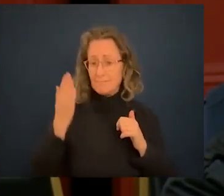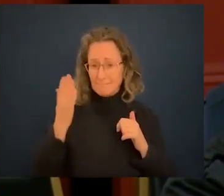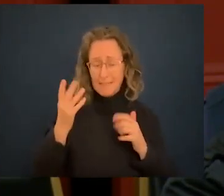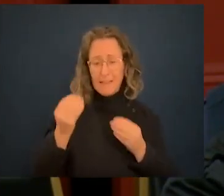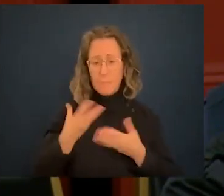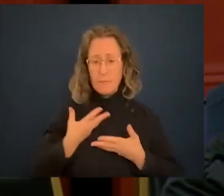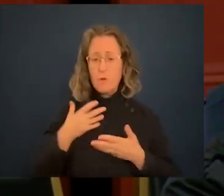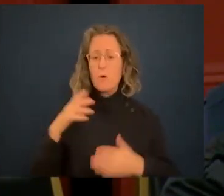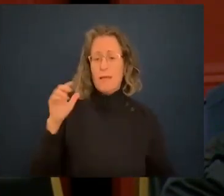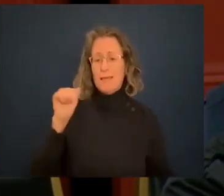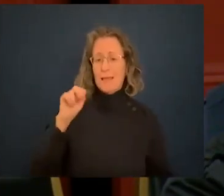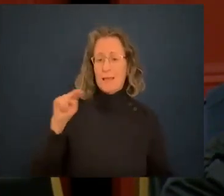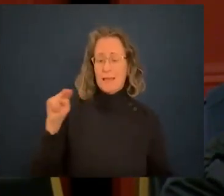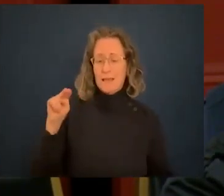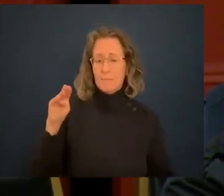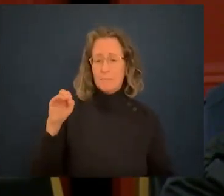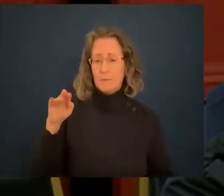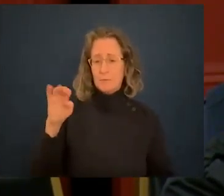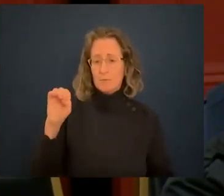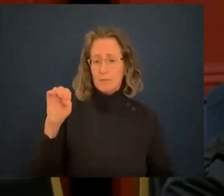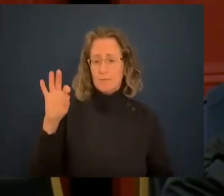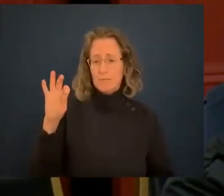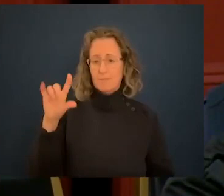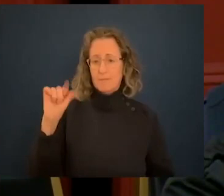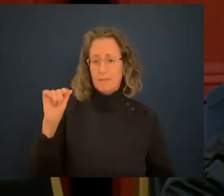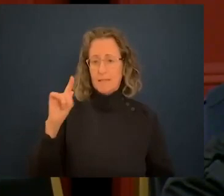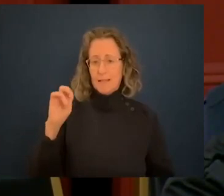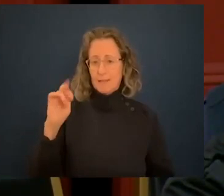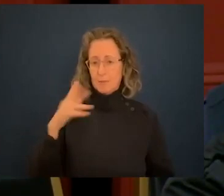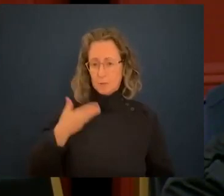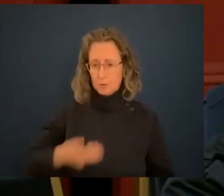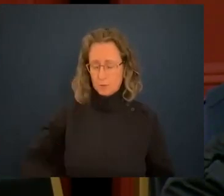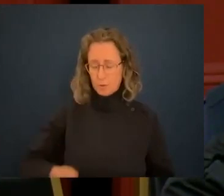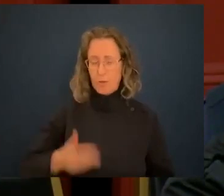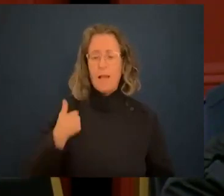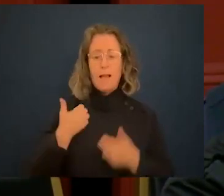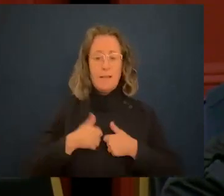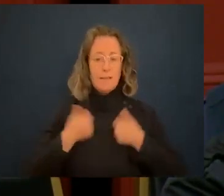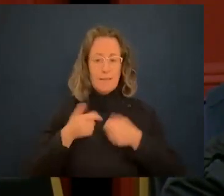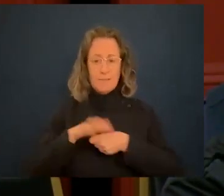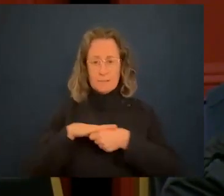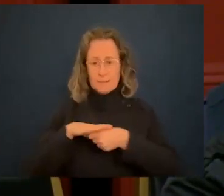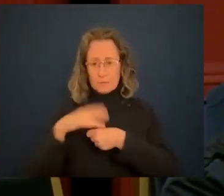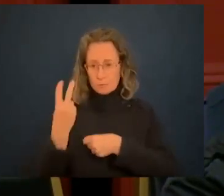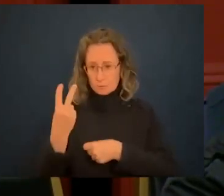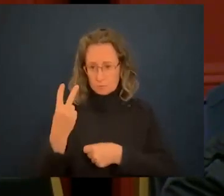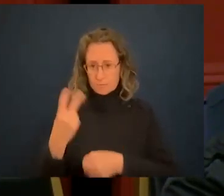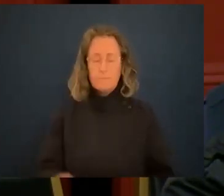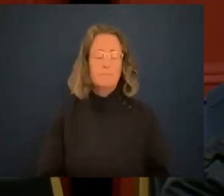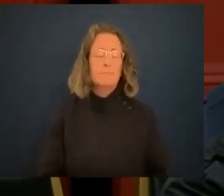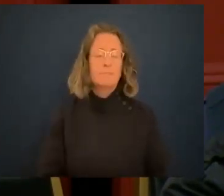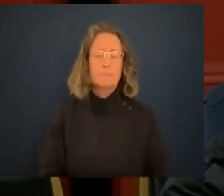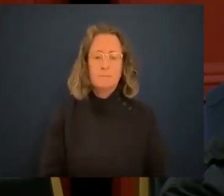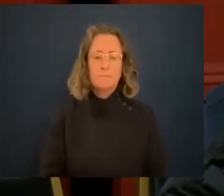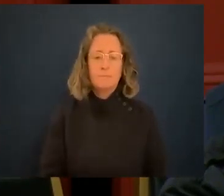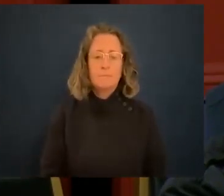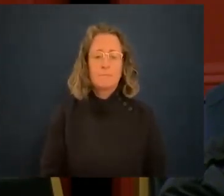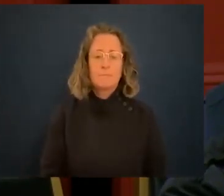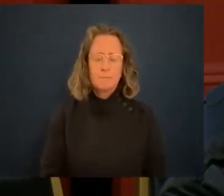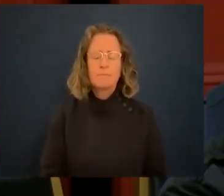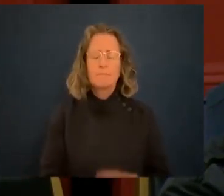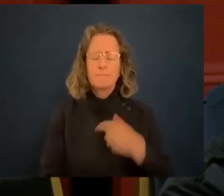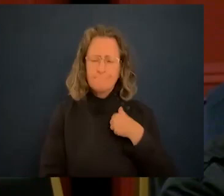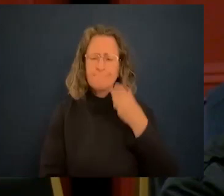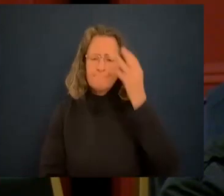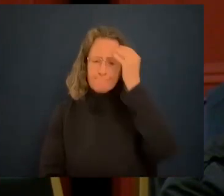Wagner and I'm from District Two um I uh there was some other pieces that kind of bubbled up for